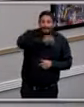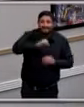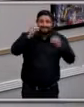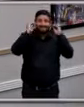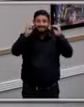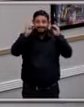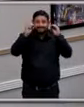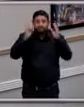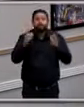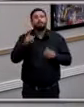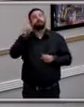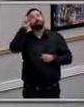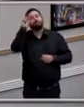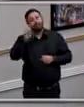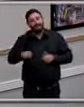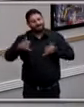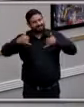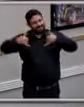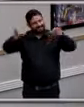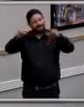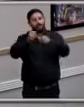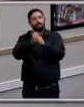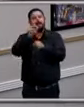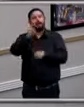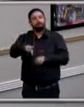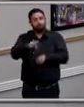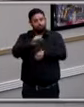still have to make up the work.